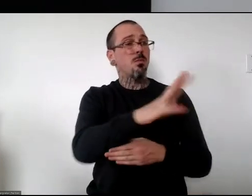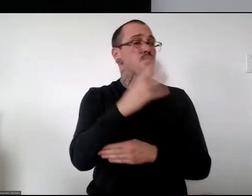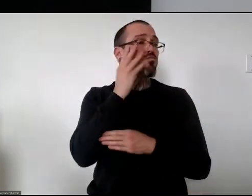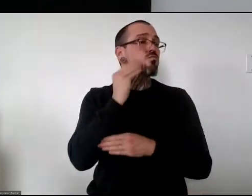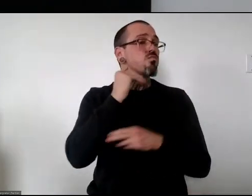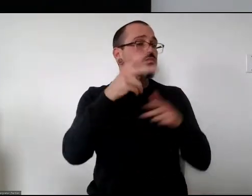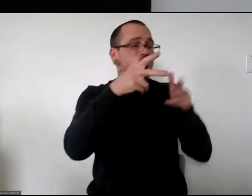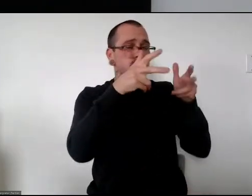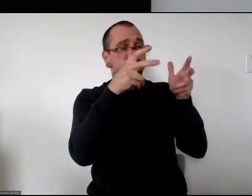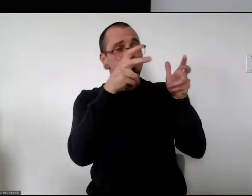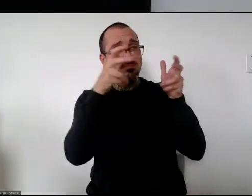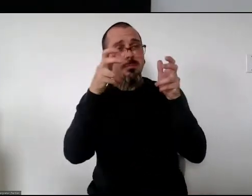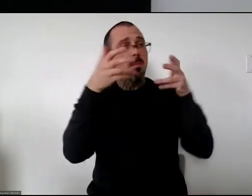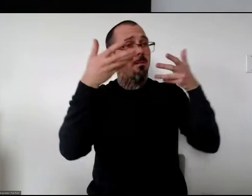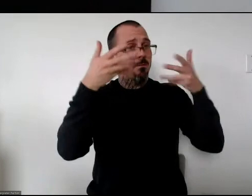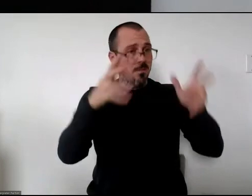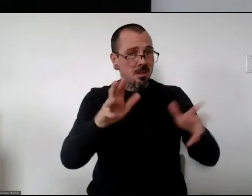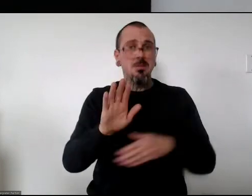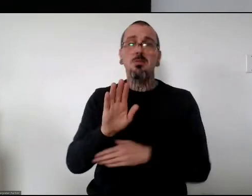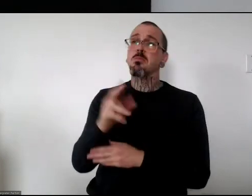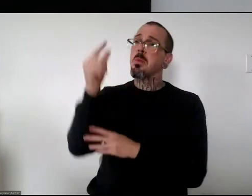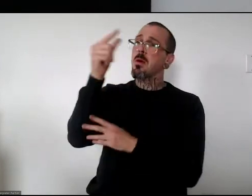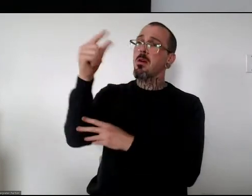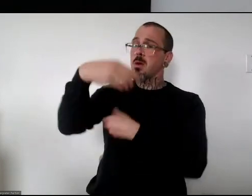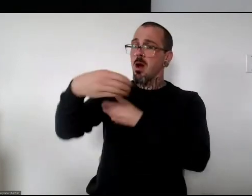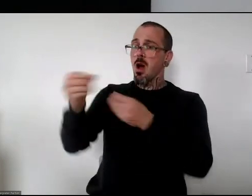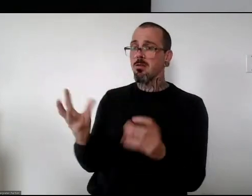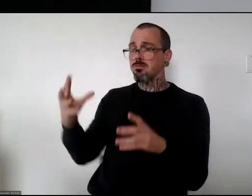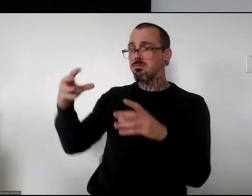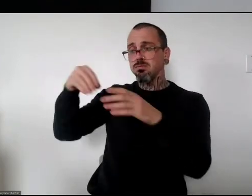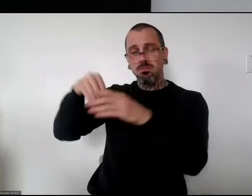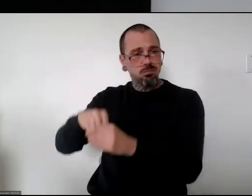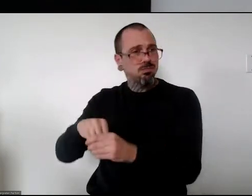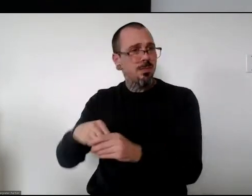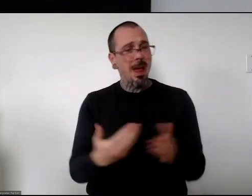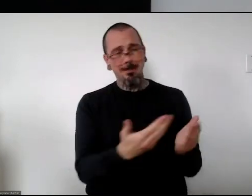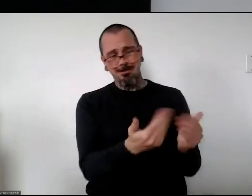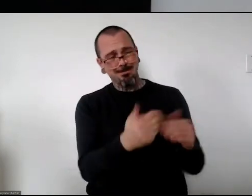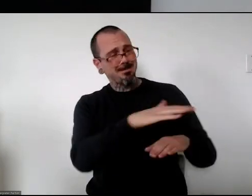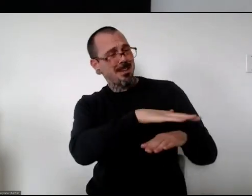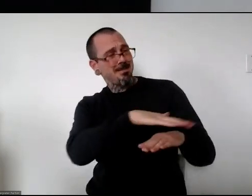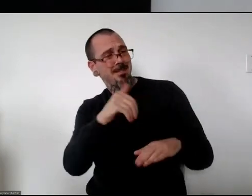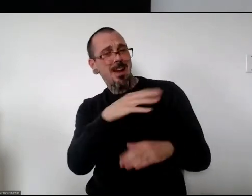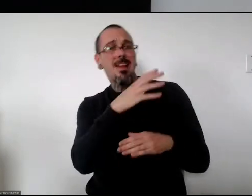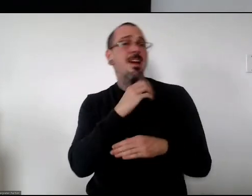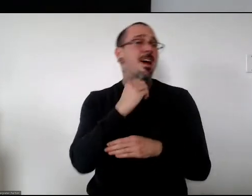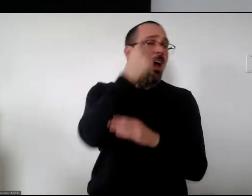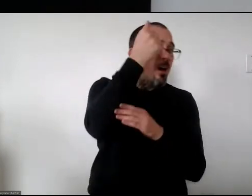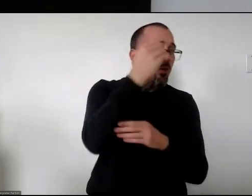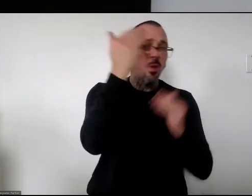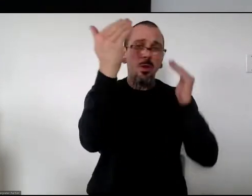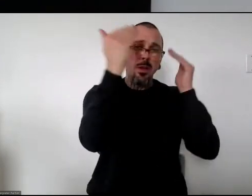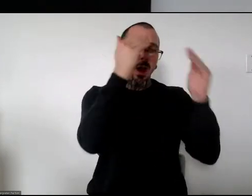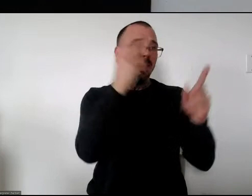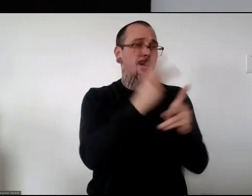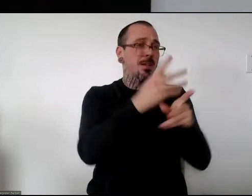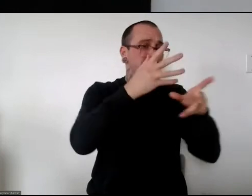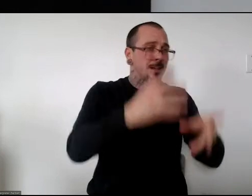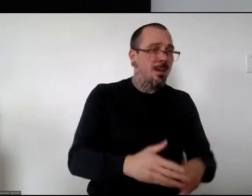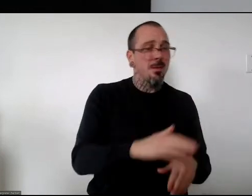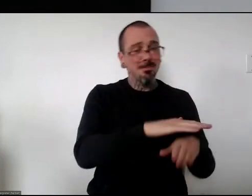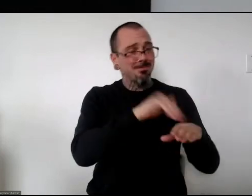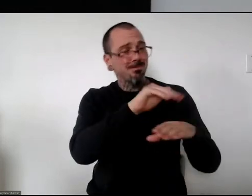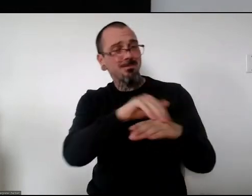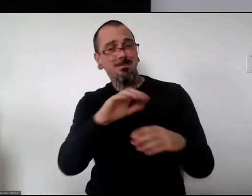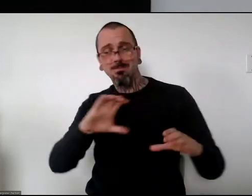their offices with community members, elders, knowledge keepers, when deciding calls for action to end all